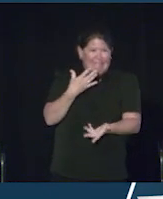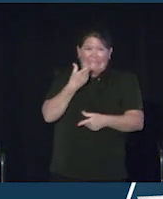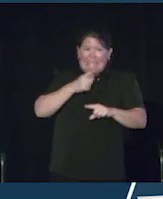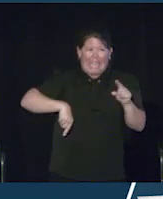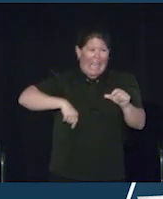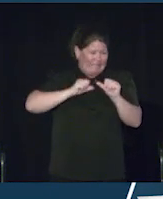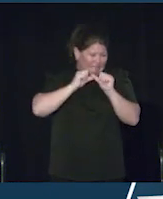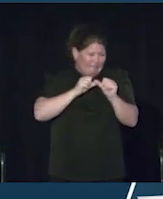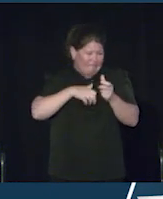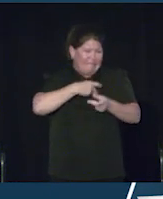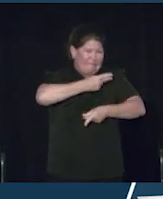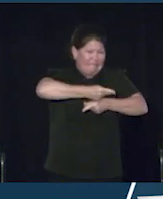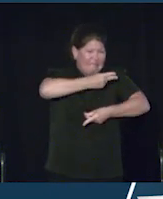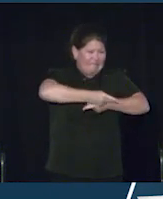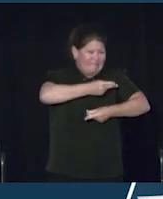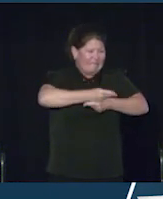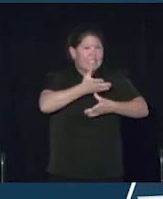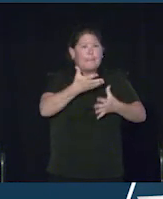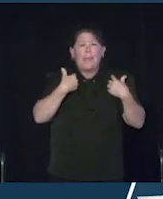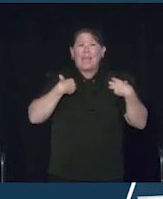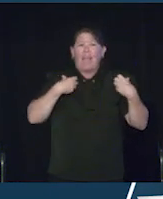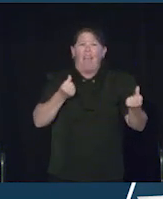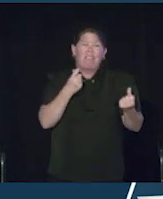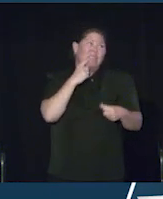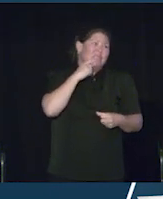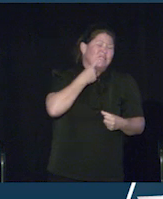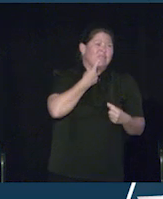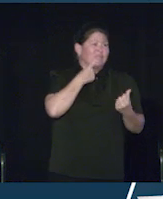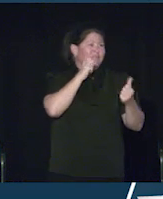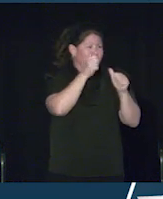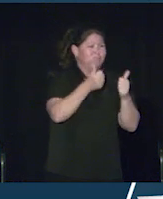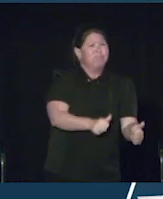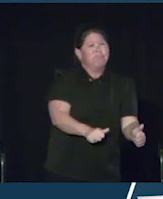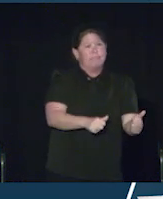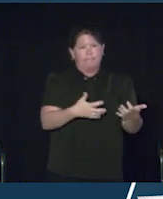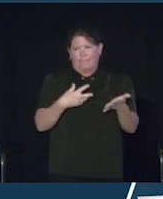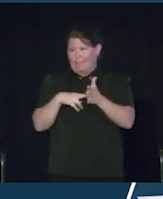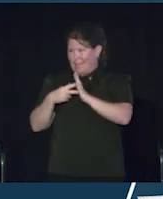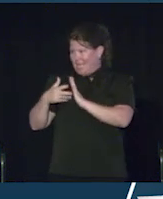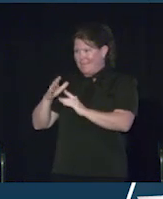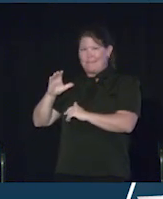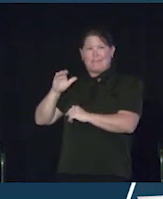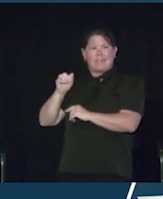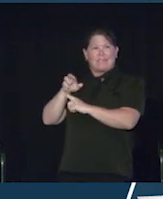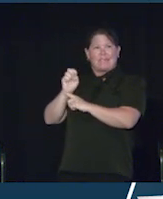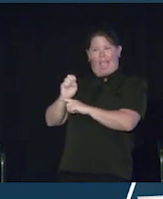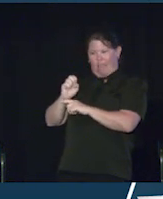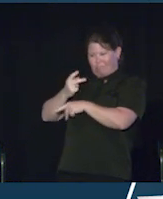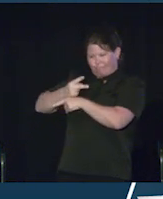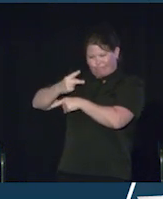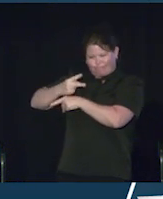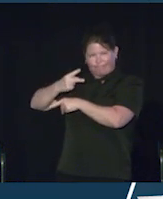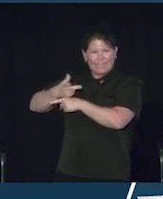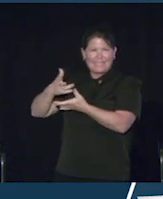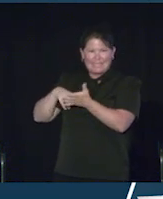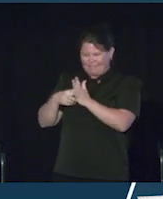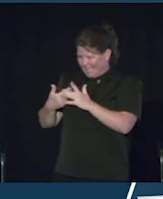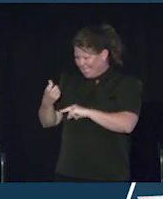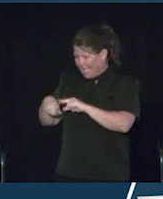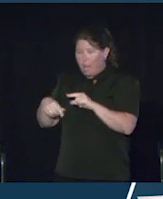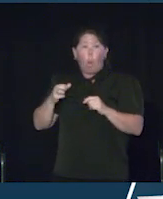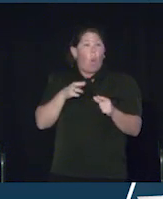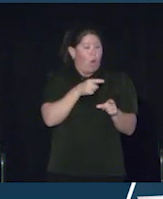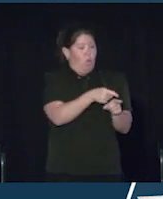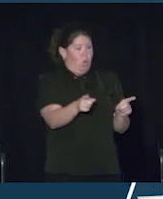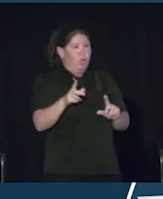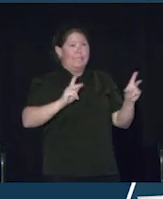extenuating circumstances, and individuals for whom a caregiver is needed, or individuals whose behaviors pose a threat to themselves or others